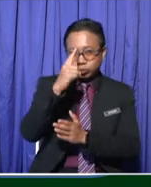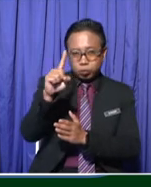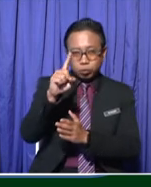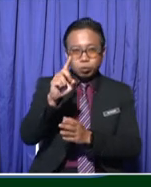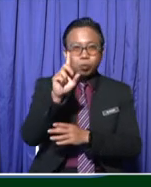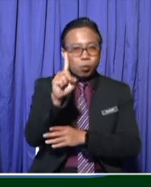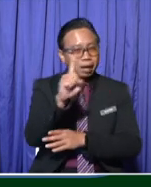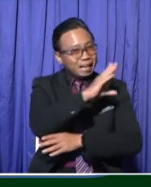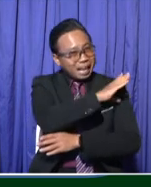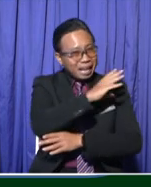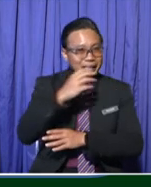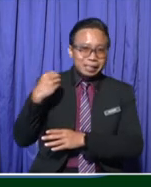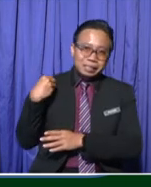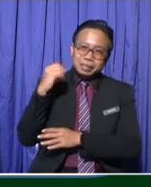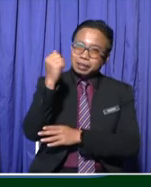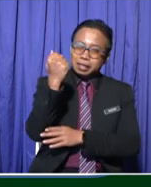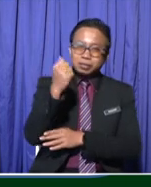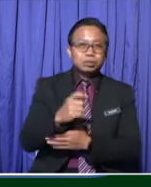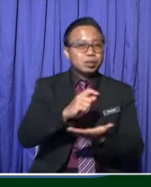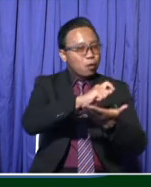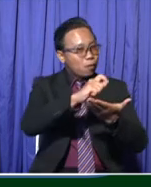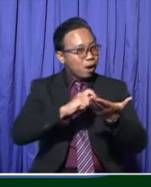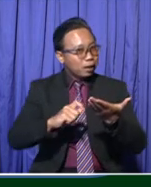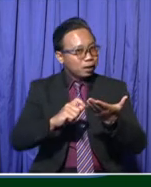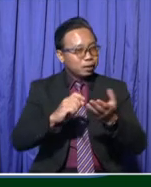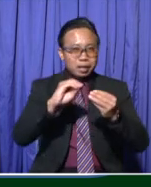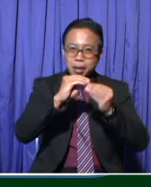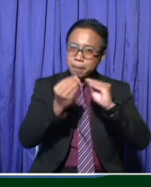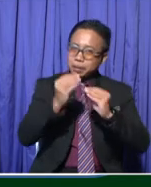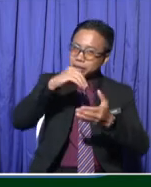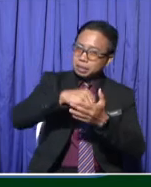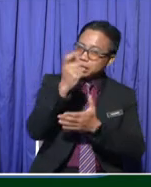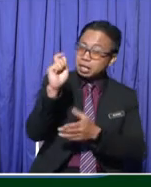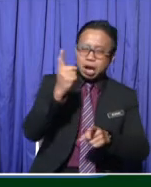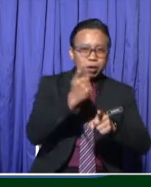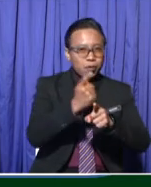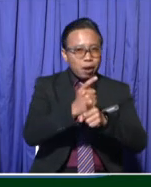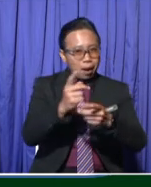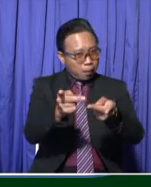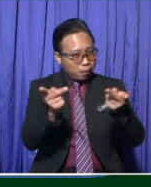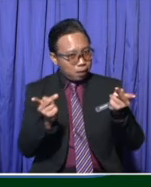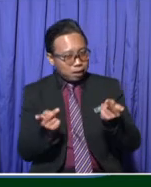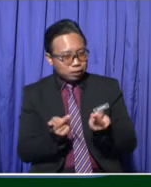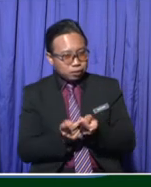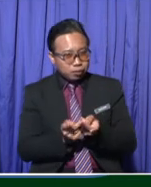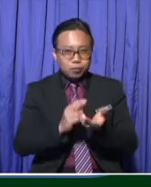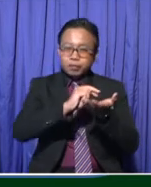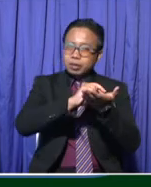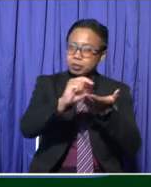and tens. Write the number in the correct place value.